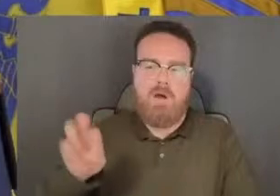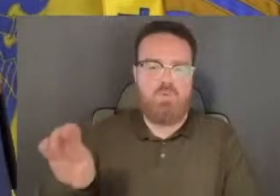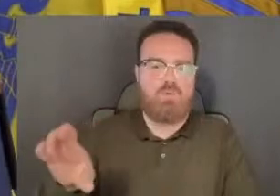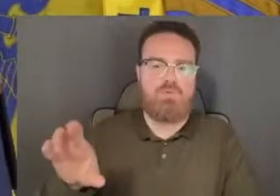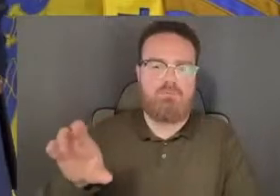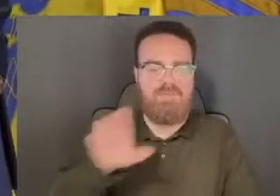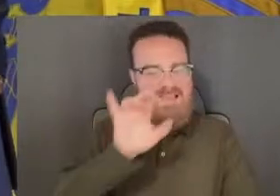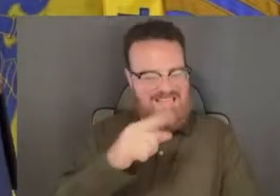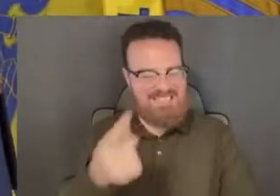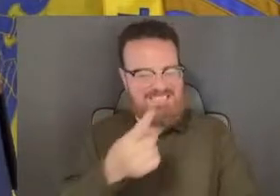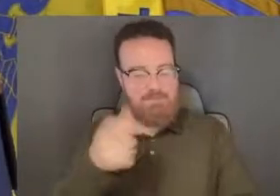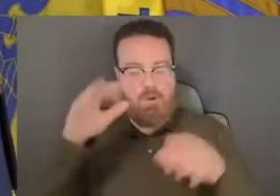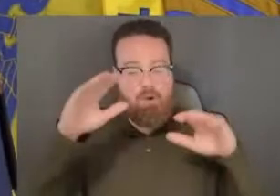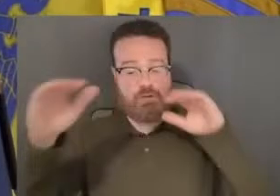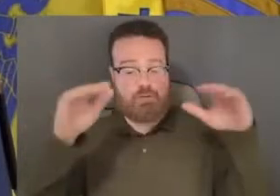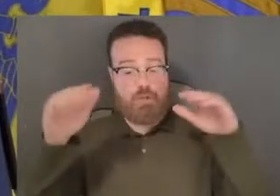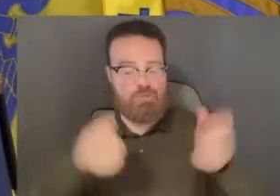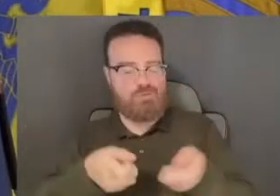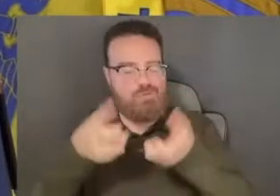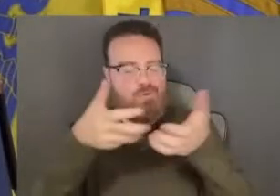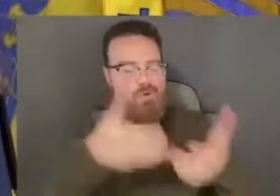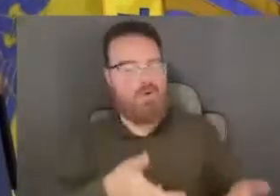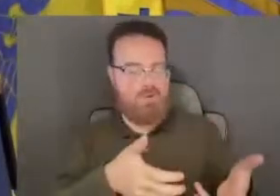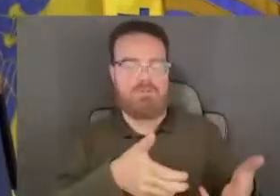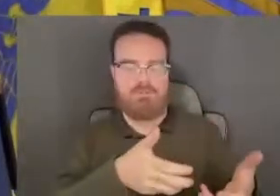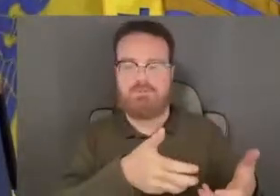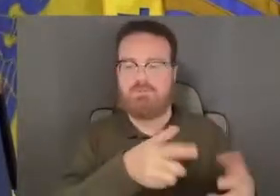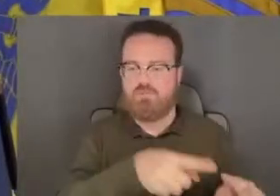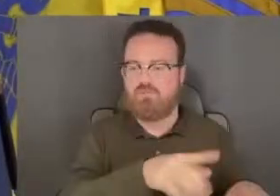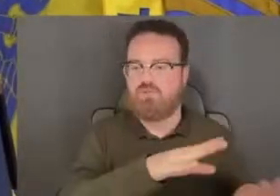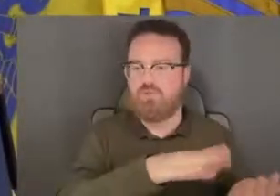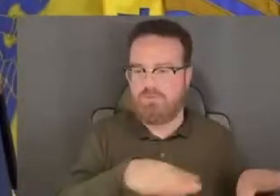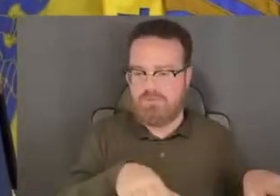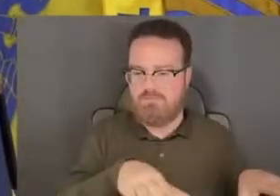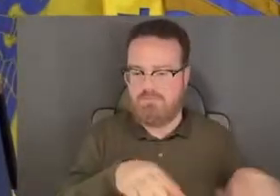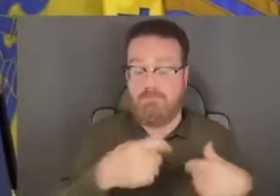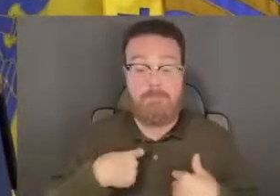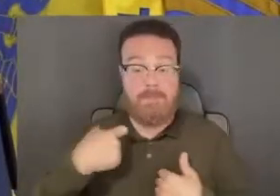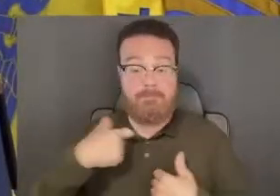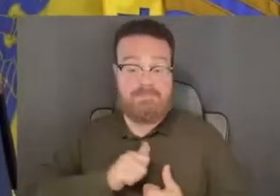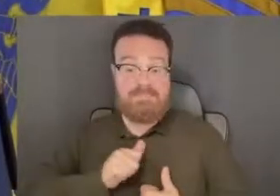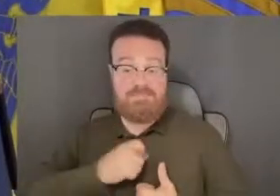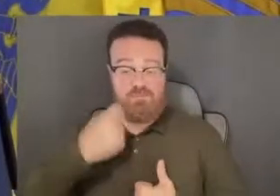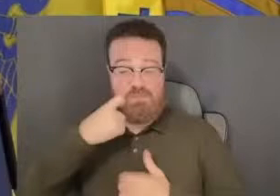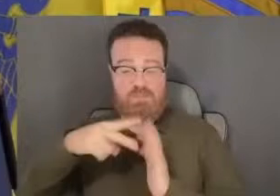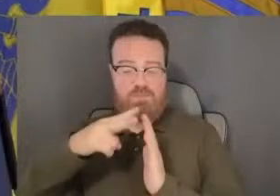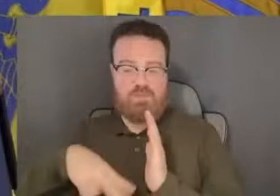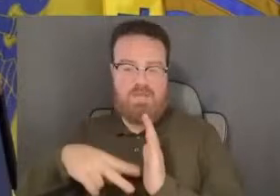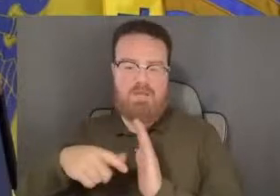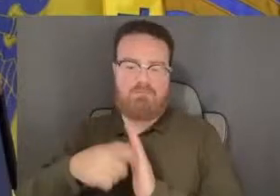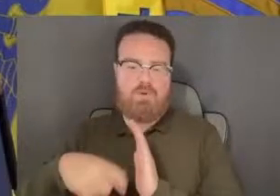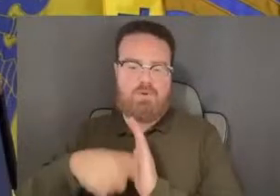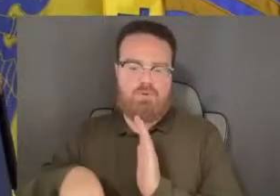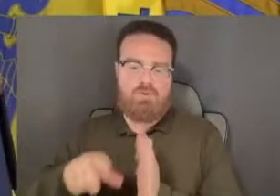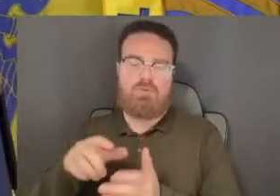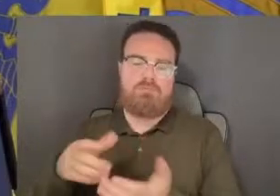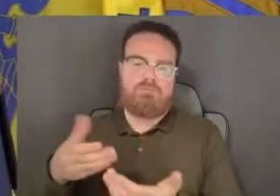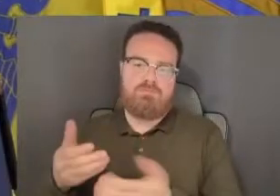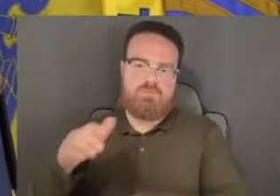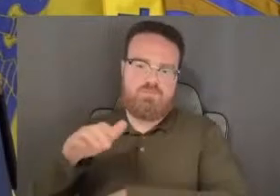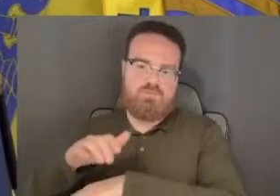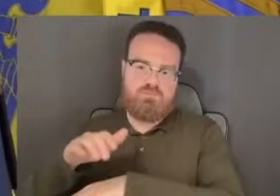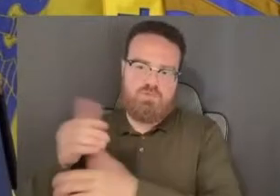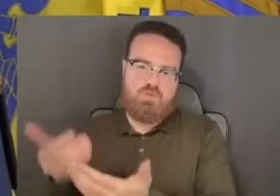England Journal of Medicine article recently, came out in January, referring to the chronic disease epidemic in